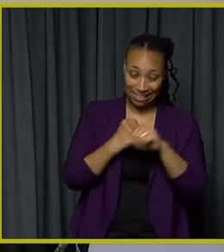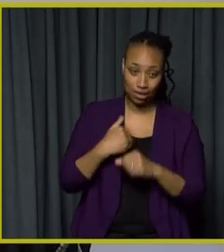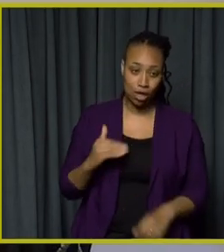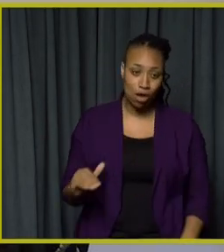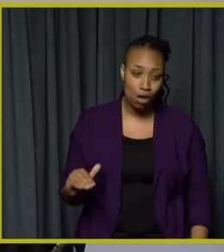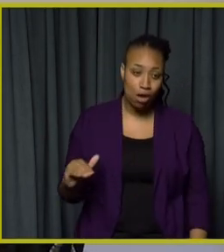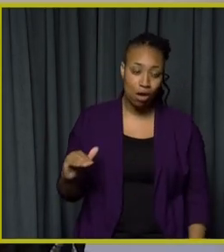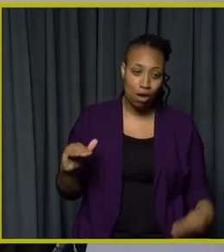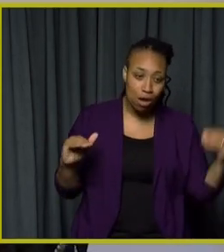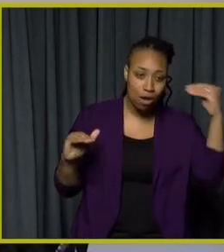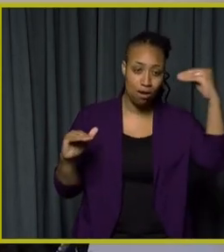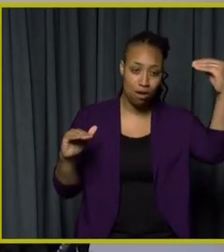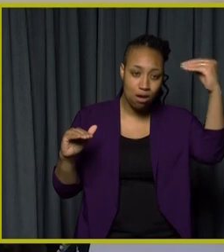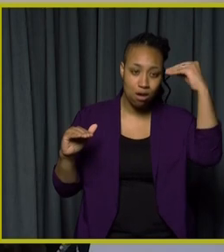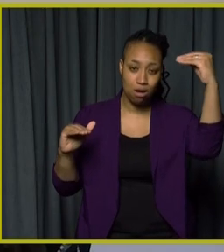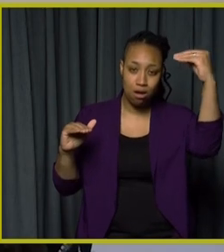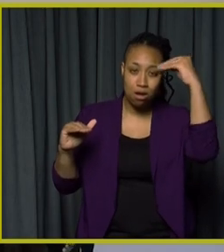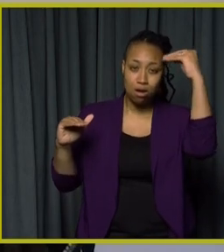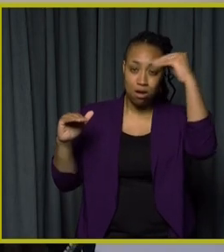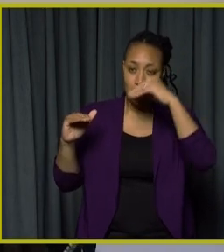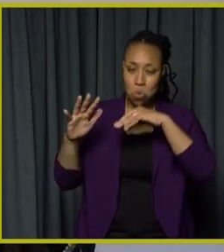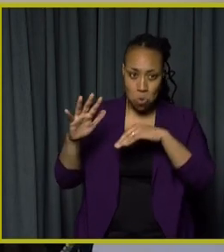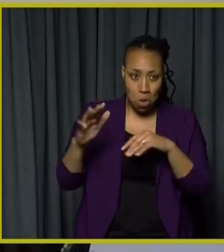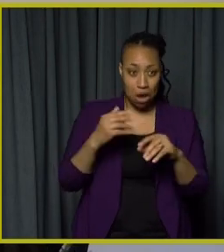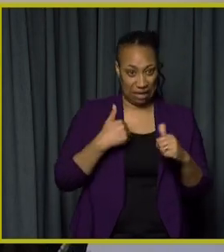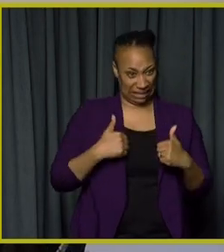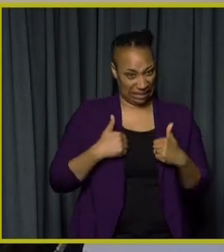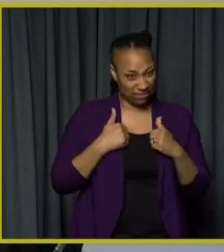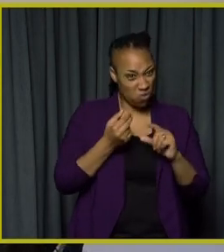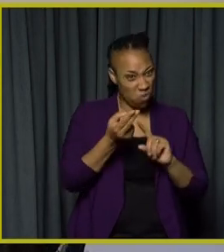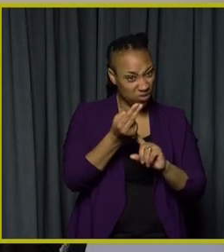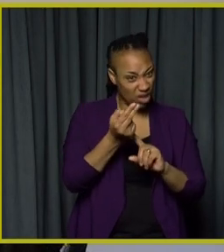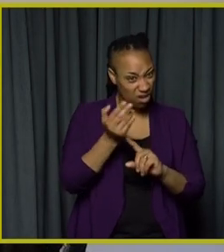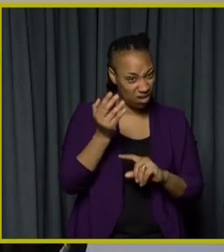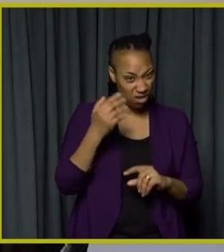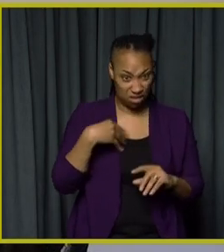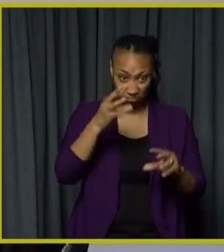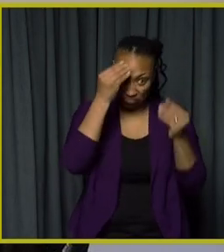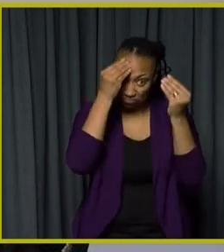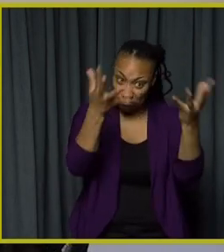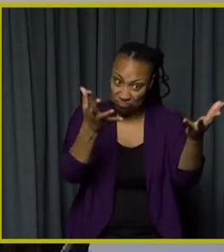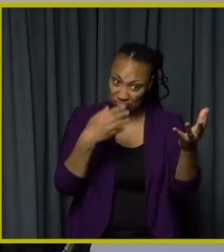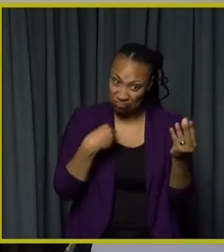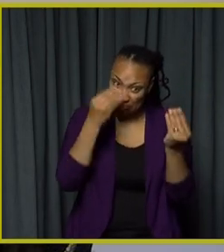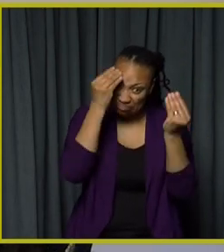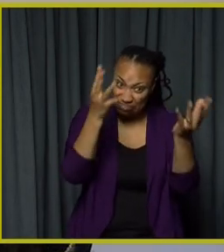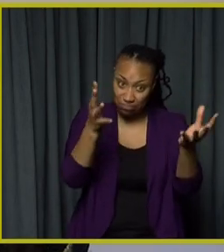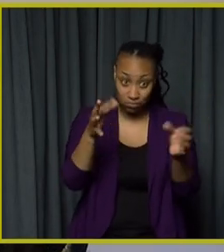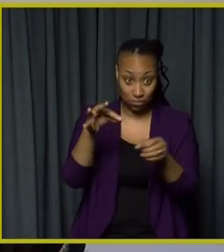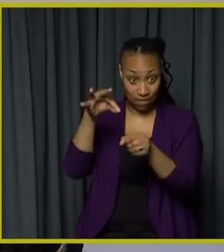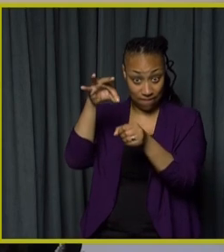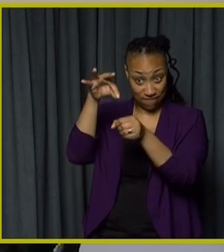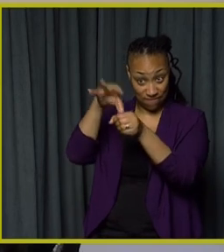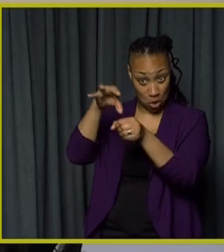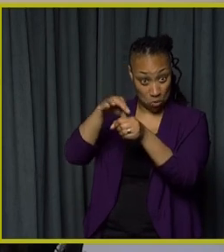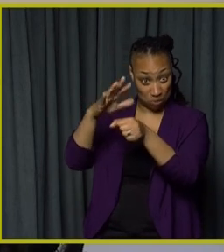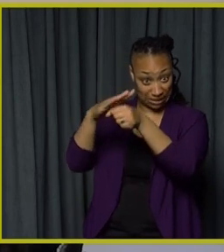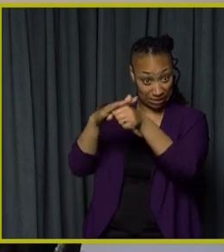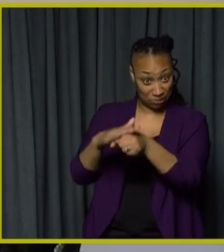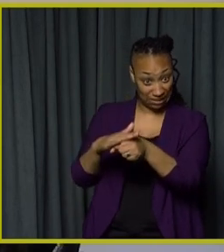hotel called Starlight off of Route 66. I'm here to tell you right now that voter suppression and racial